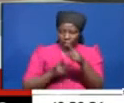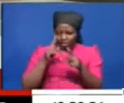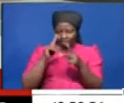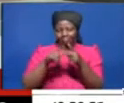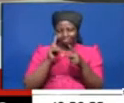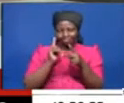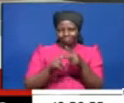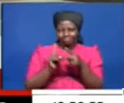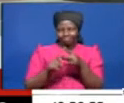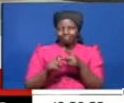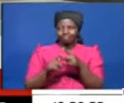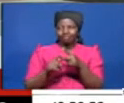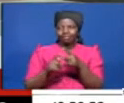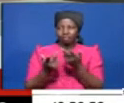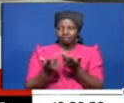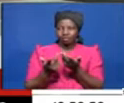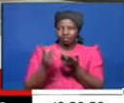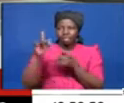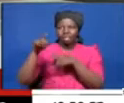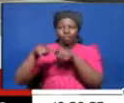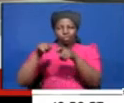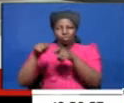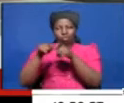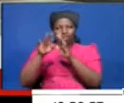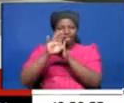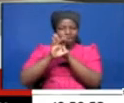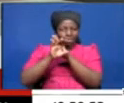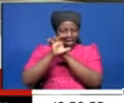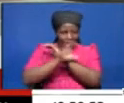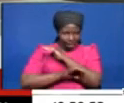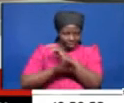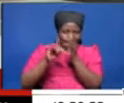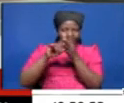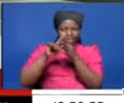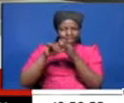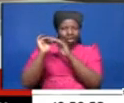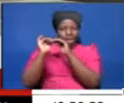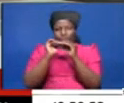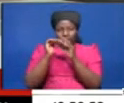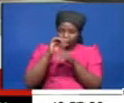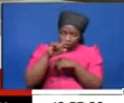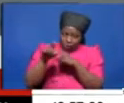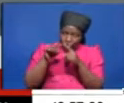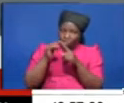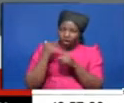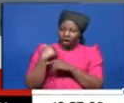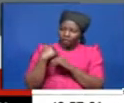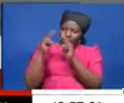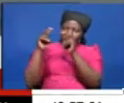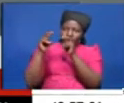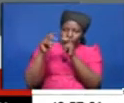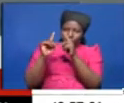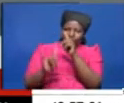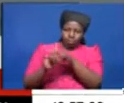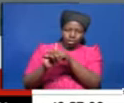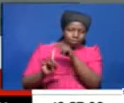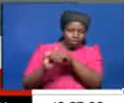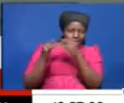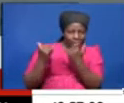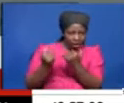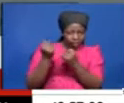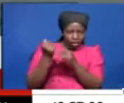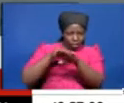Mm-hmm. Because when you come up and when we are having such kind of issues right now, just a few hours to the election, mm-hmm. you are